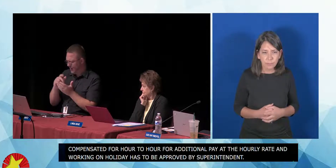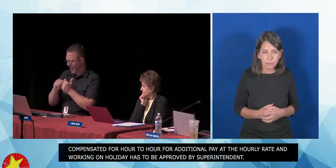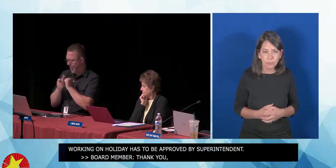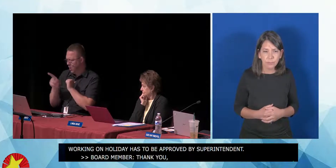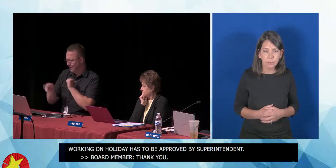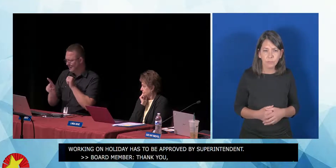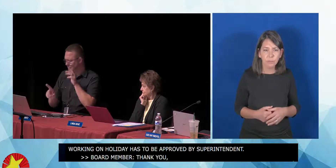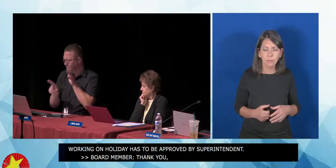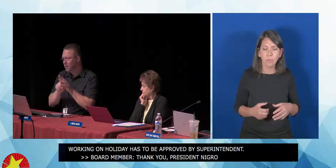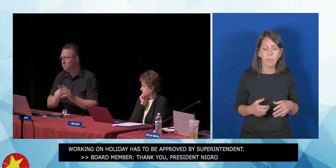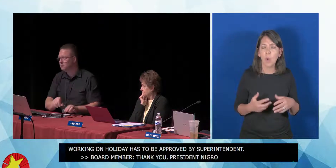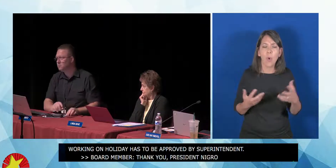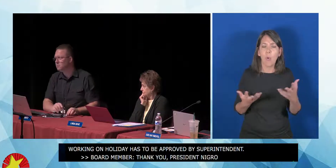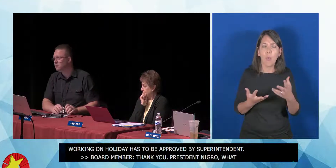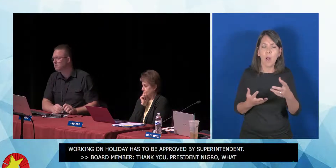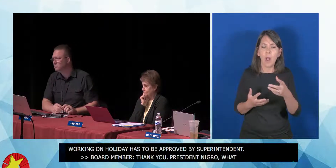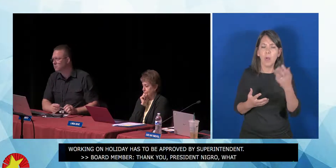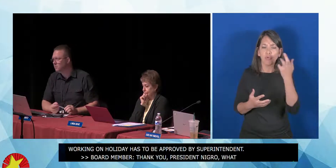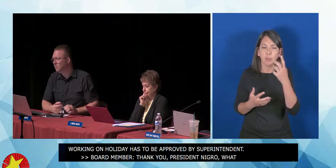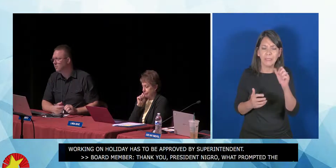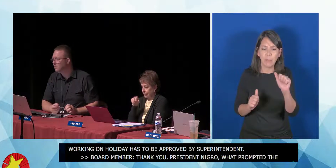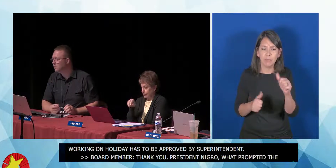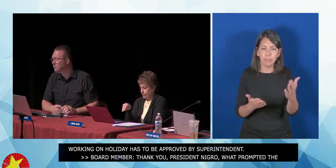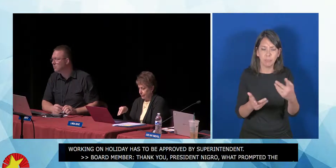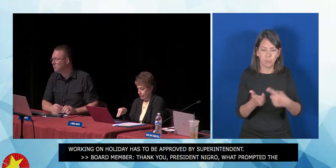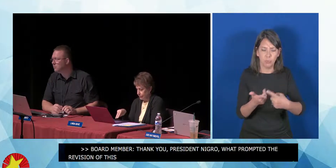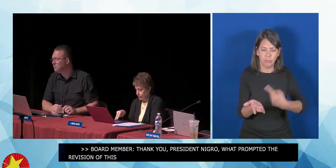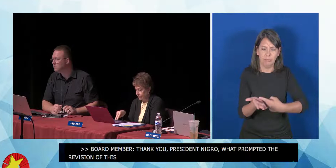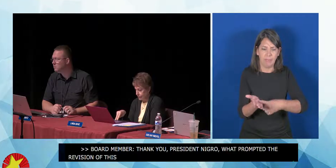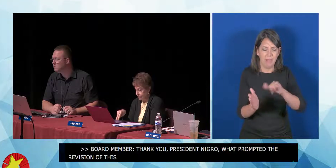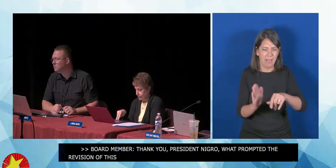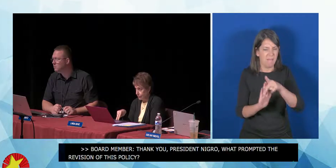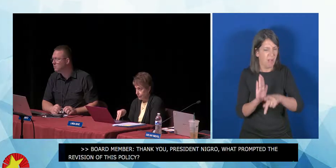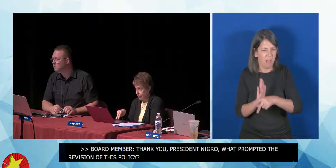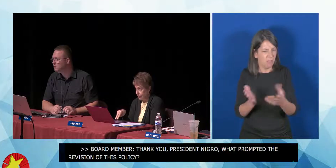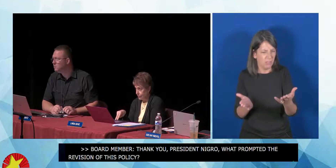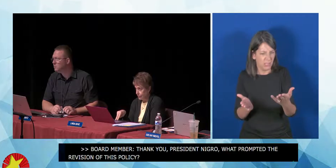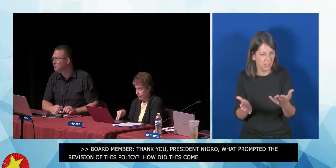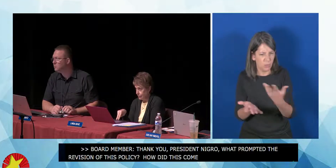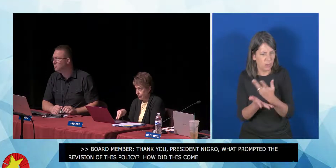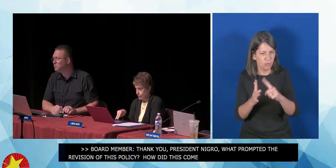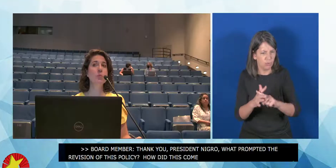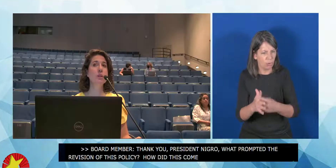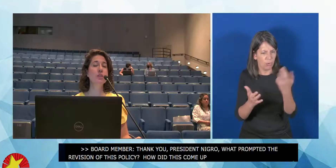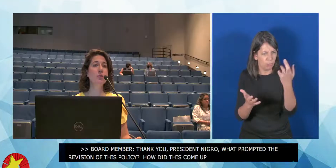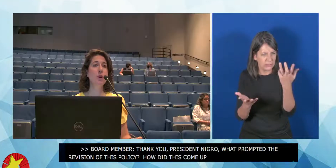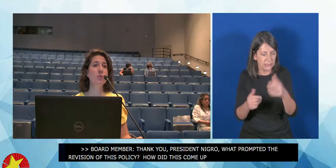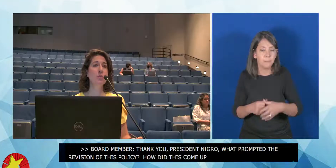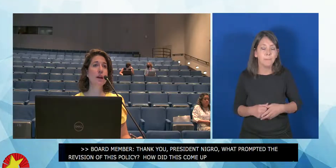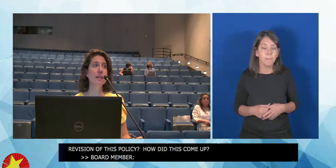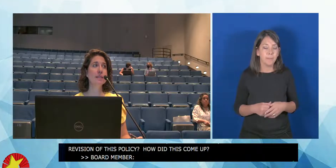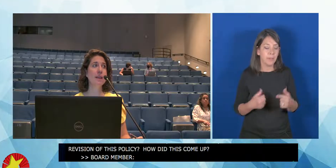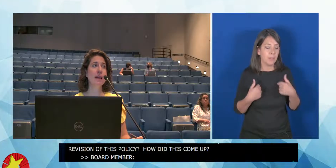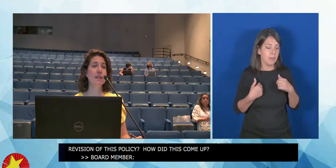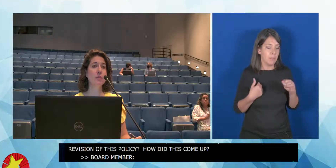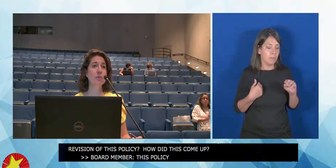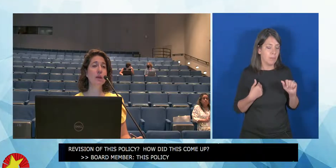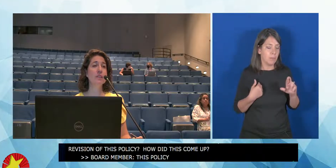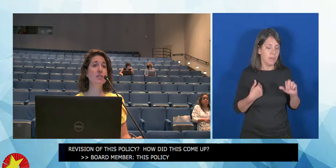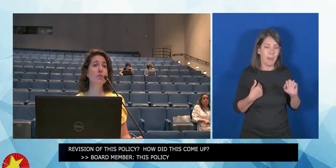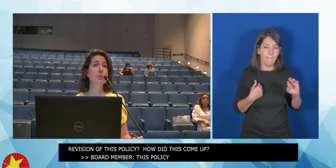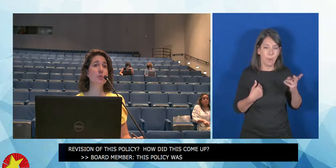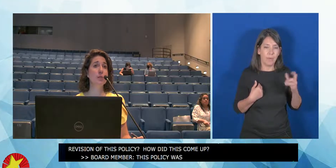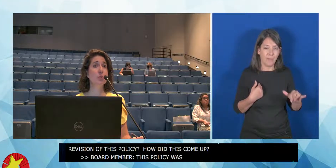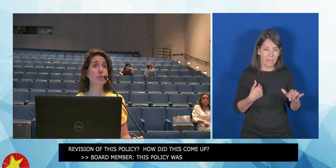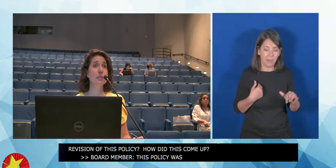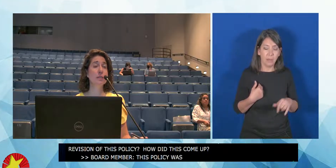prompted the revision of this policy? How did this come up? This policy was revised at the request